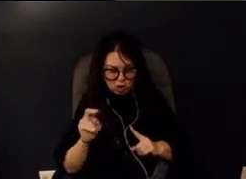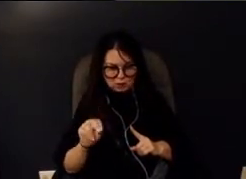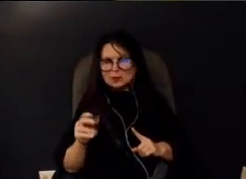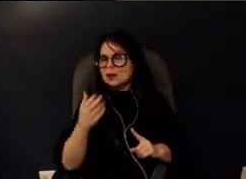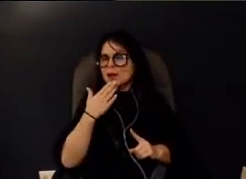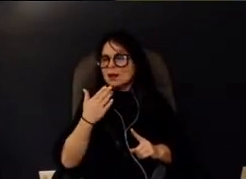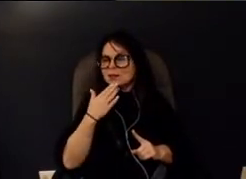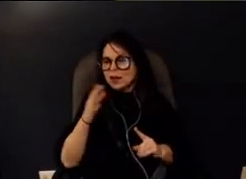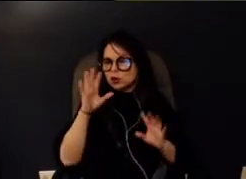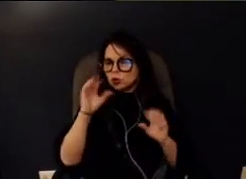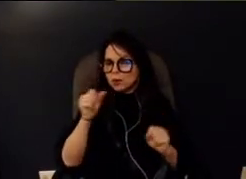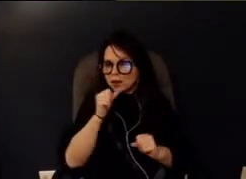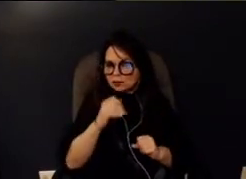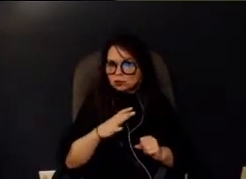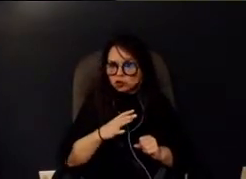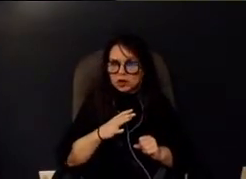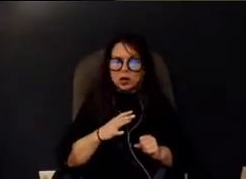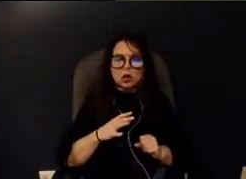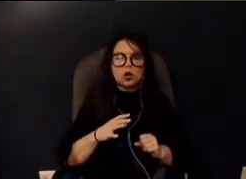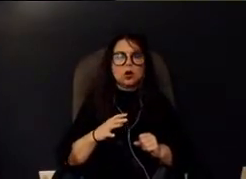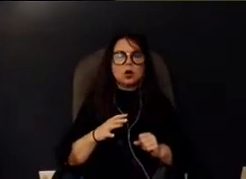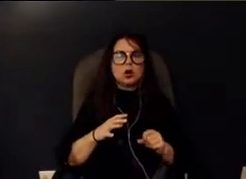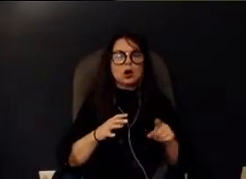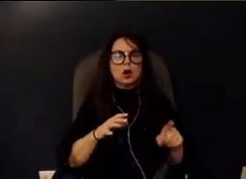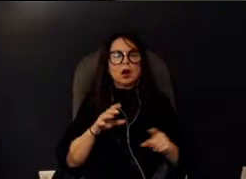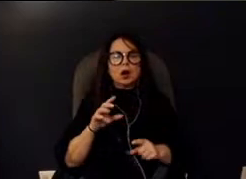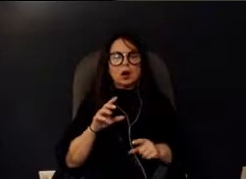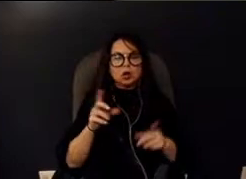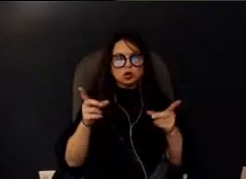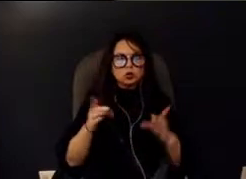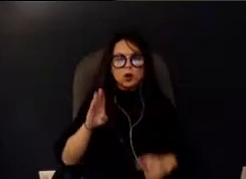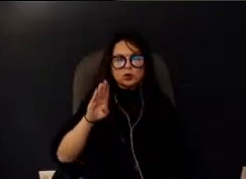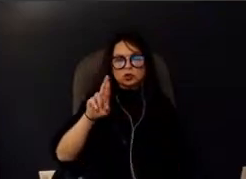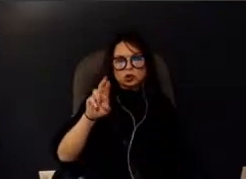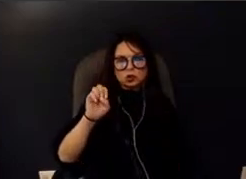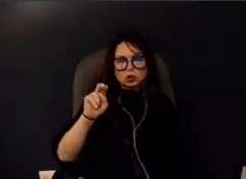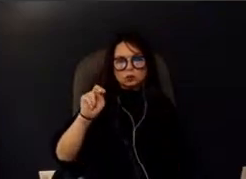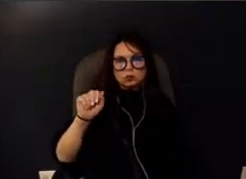what Director Brennan said was concerning. I think it would be